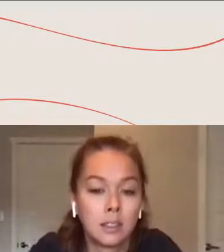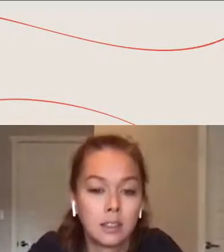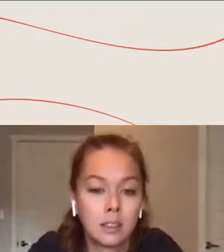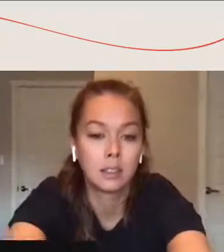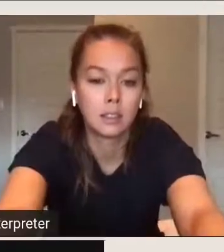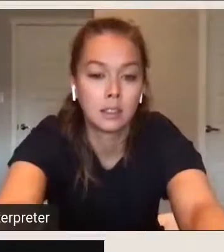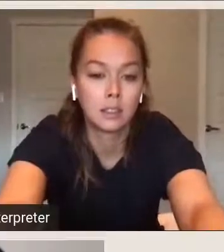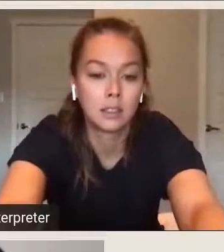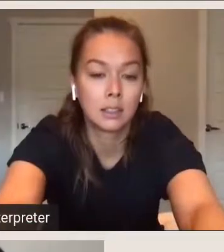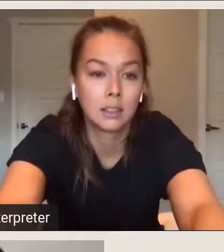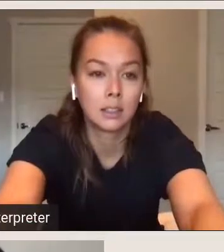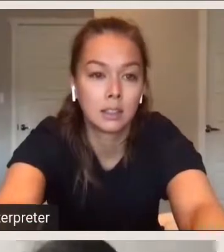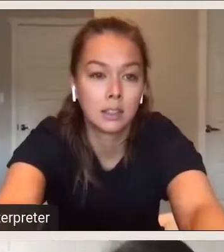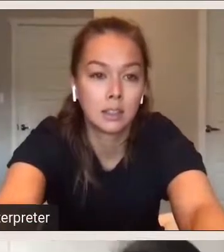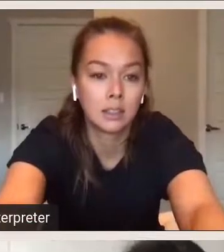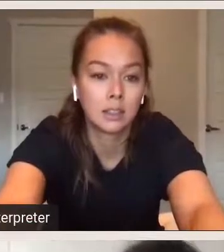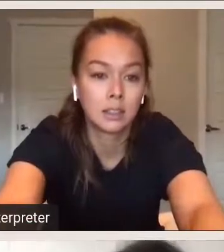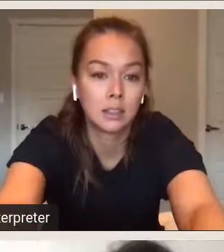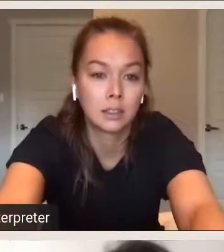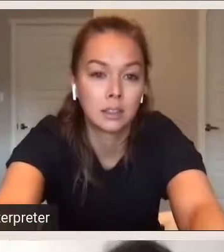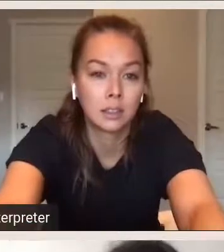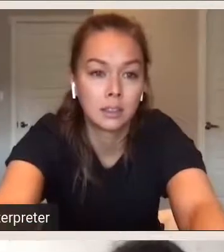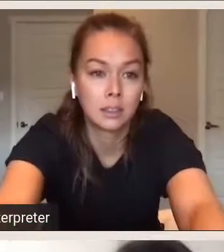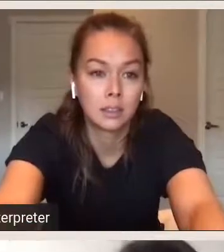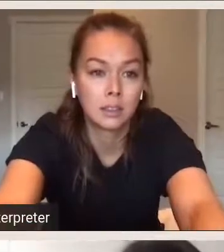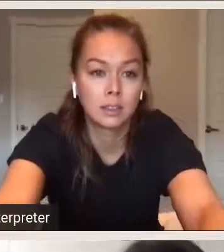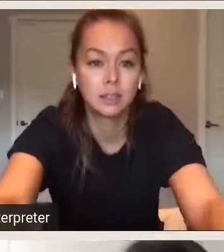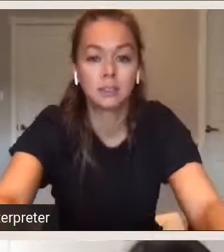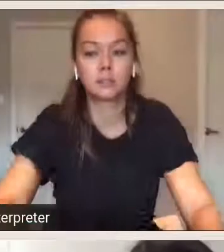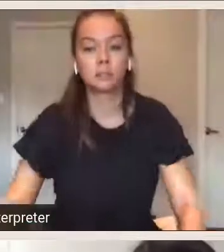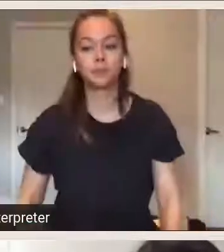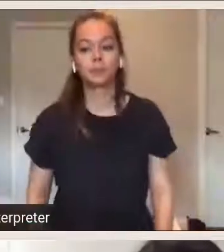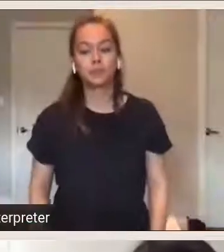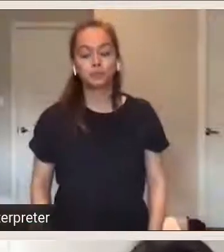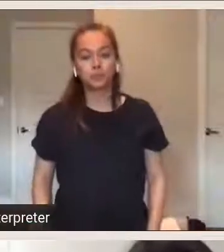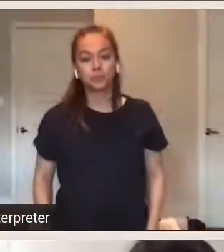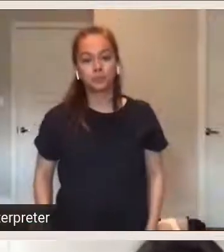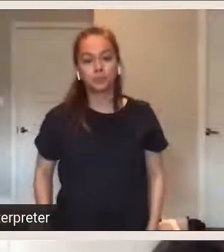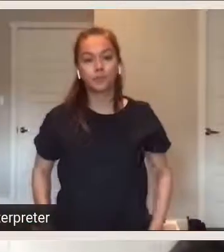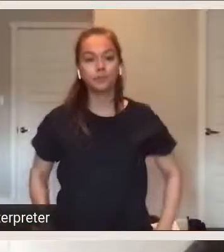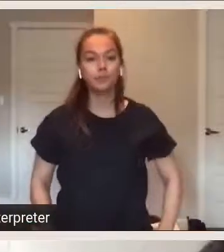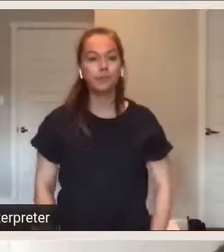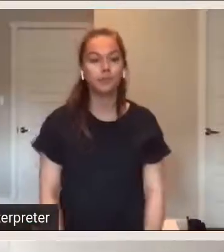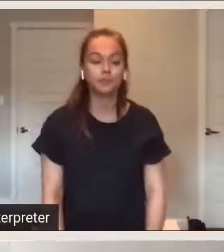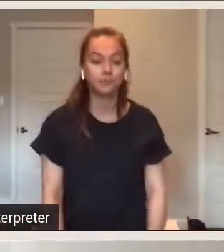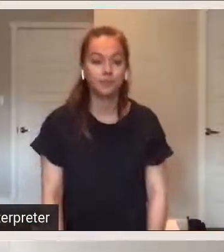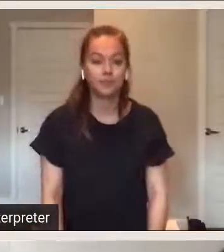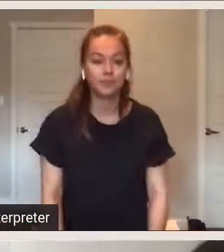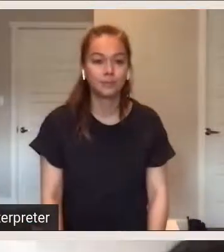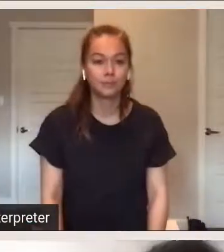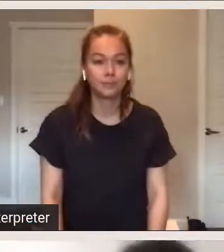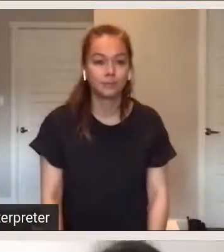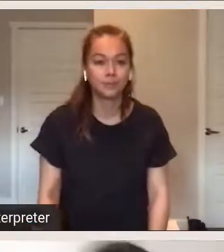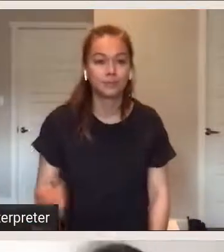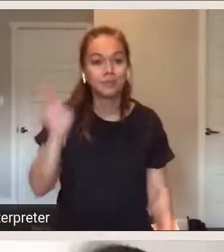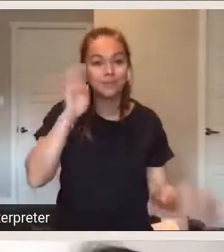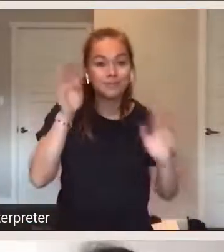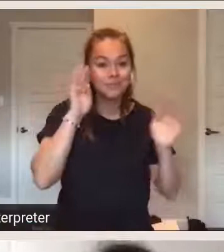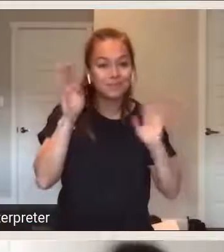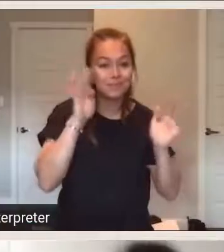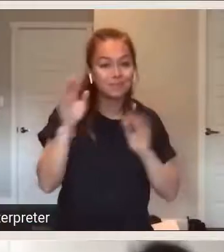have some questions and comments for them before we wrap up. We're back. Hello. Hi.